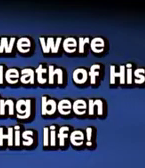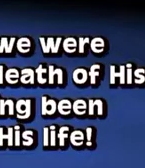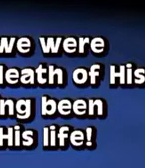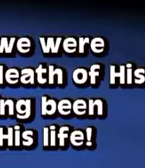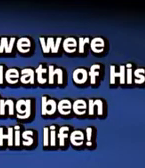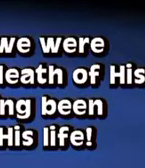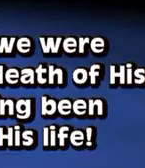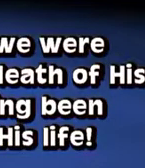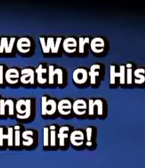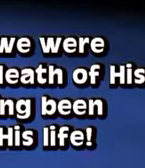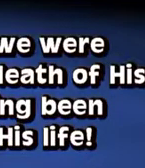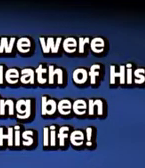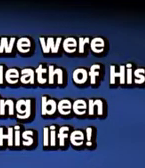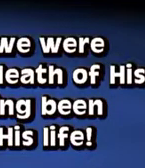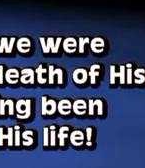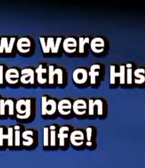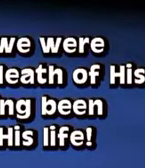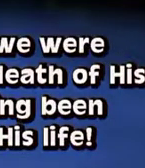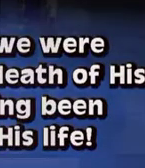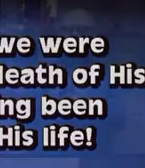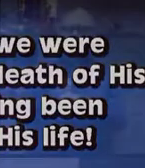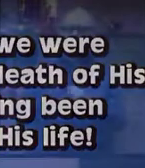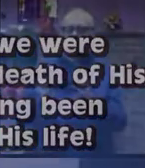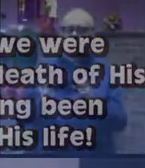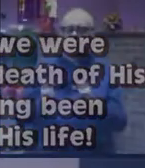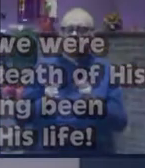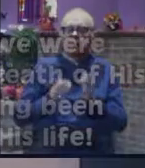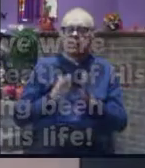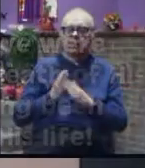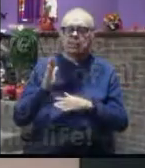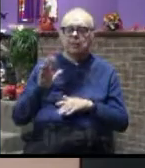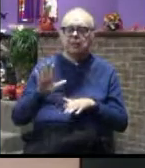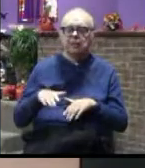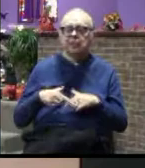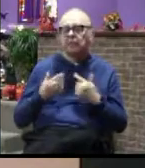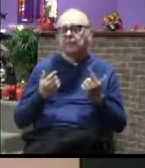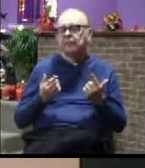will we be saved by his life?